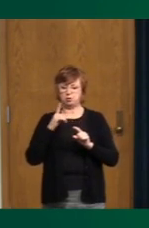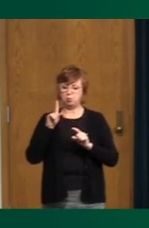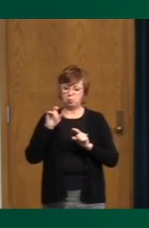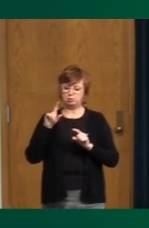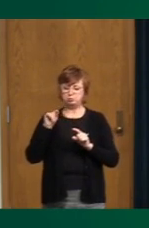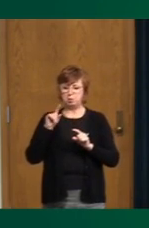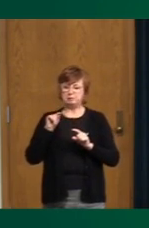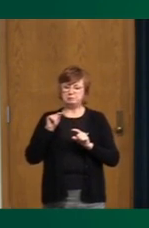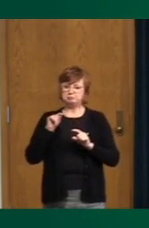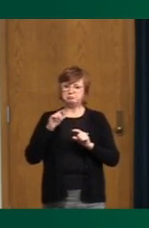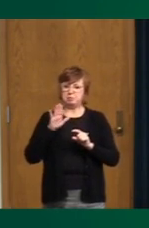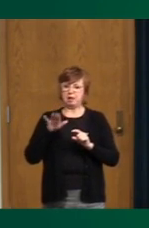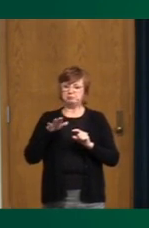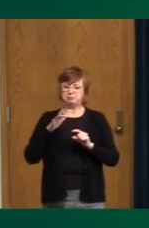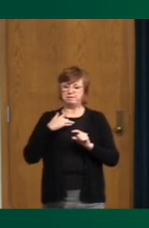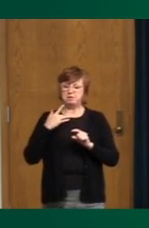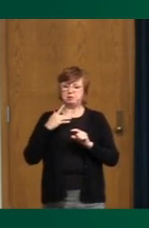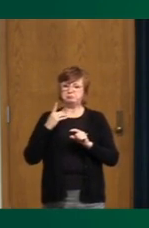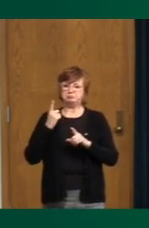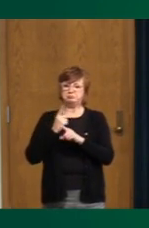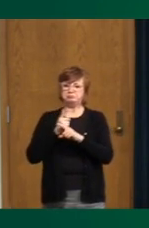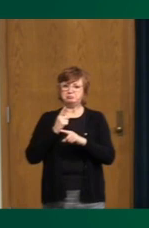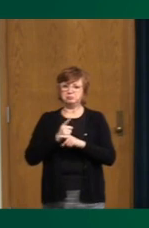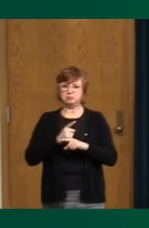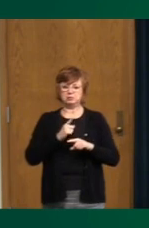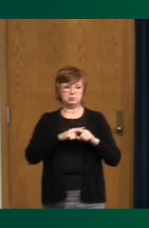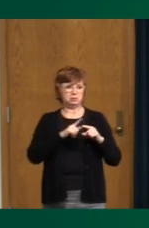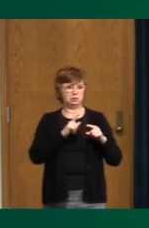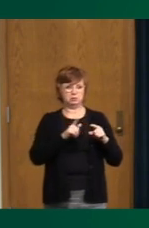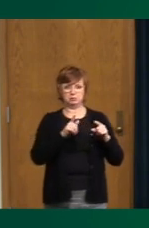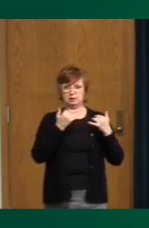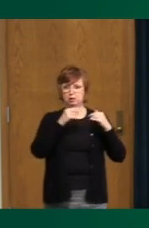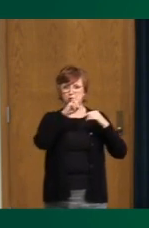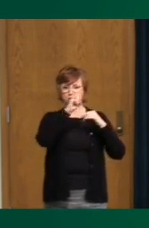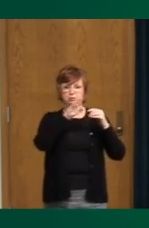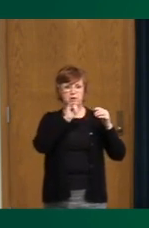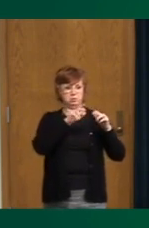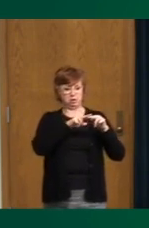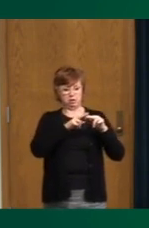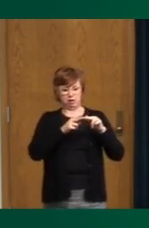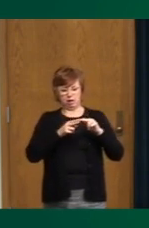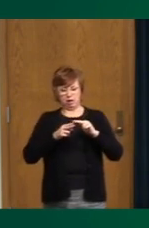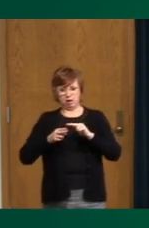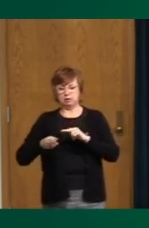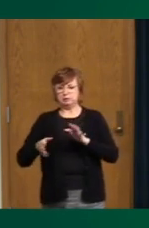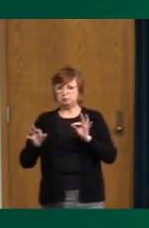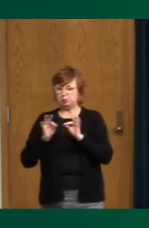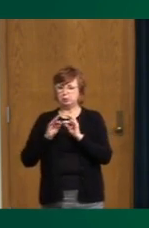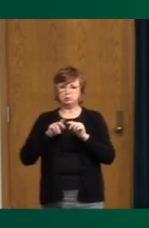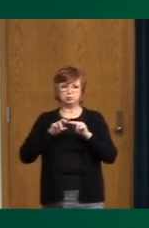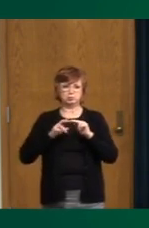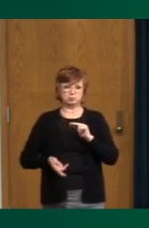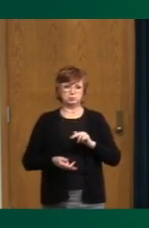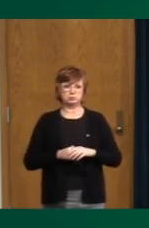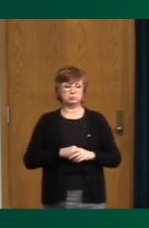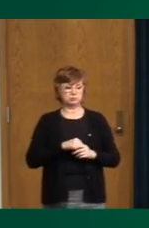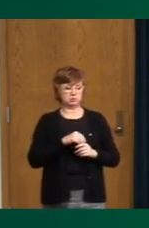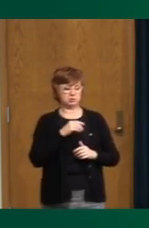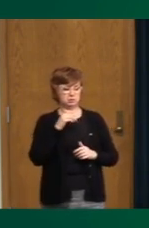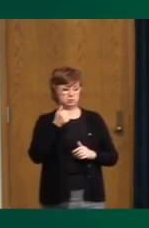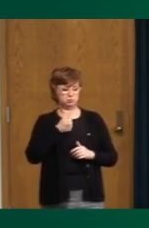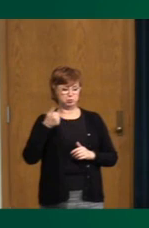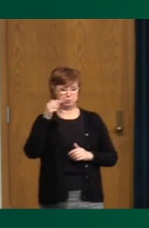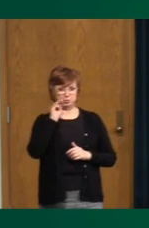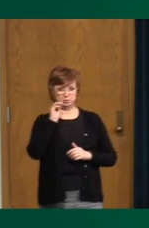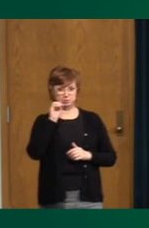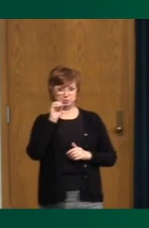these activities, we want to bring them down through all these measures. I would just say, a couple of things to add to what Dr. Shahab's